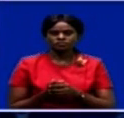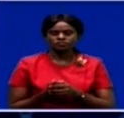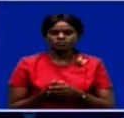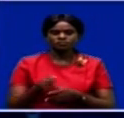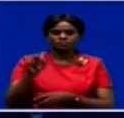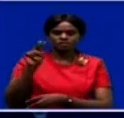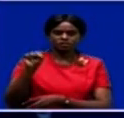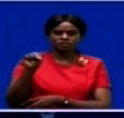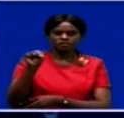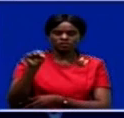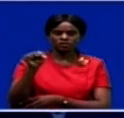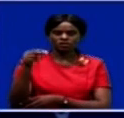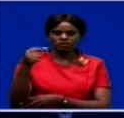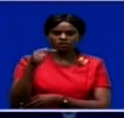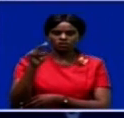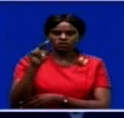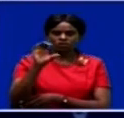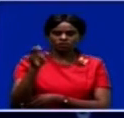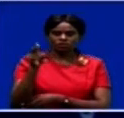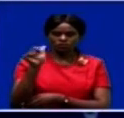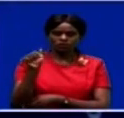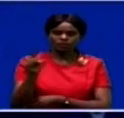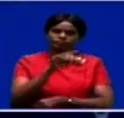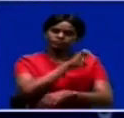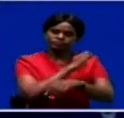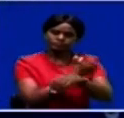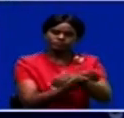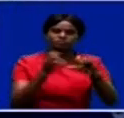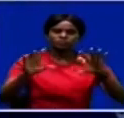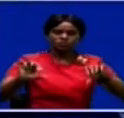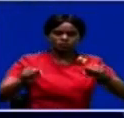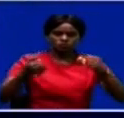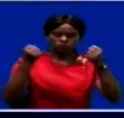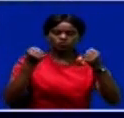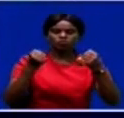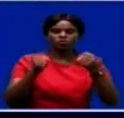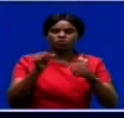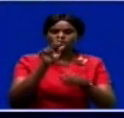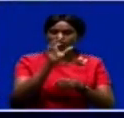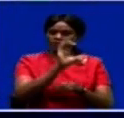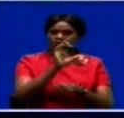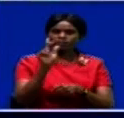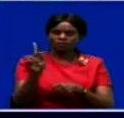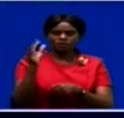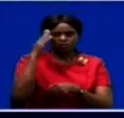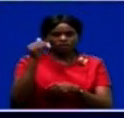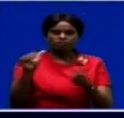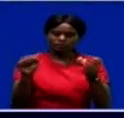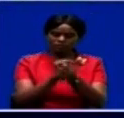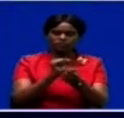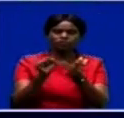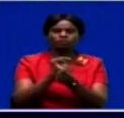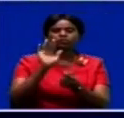Ngucha Energy Limited has instructed its lawyers to sue Ron Member of Parliament Chishimba Kambwili for defamation. Lawyer